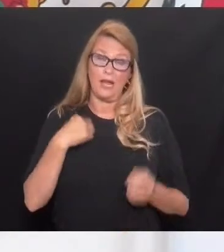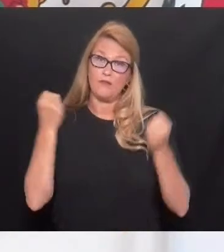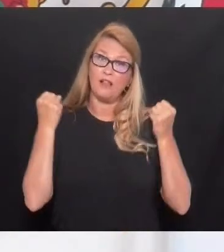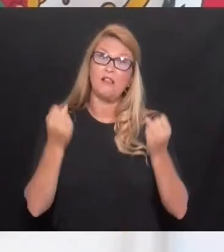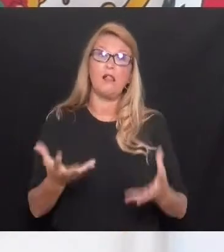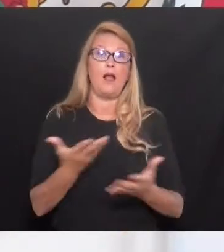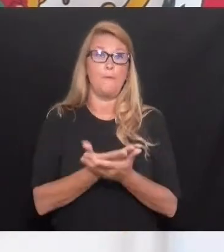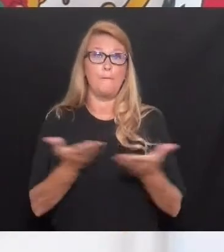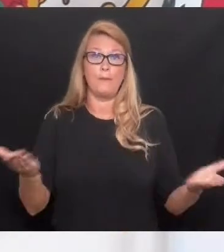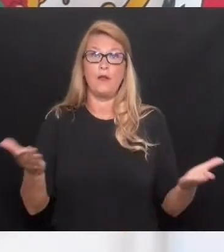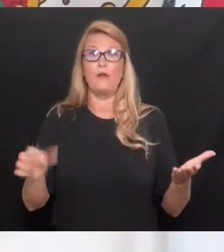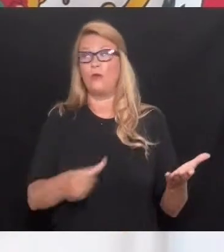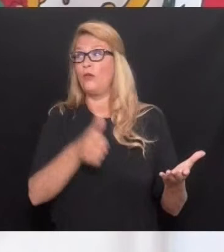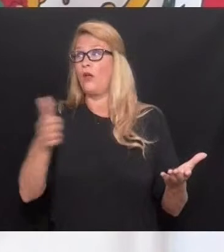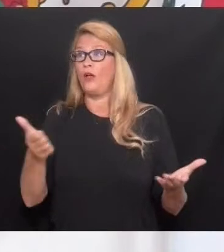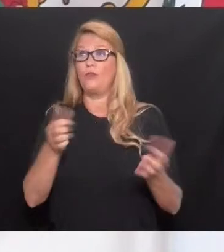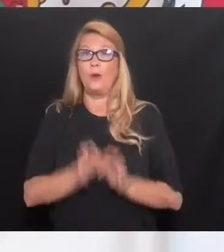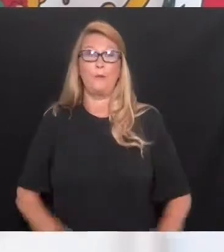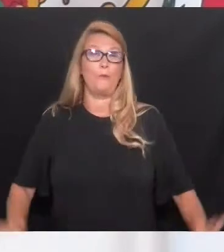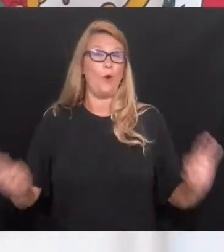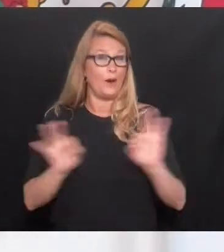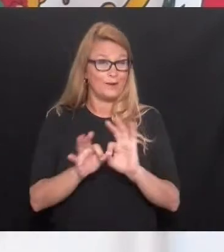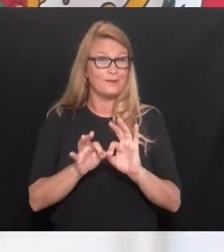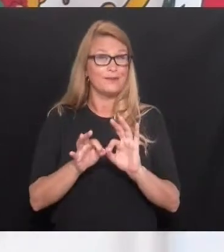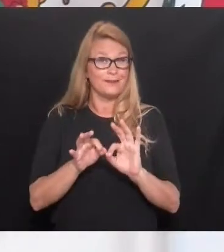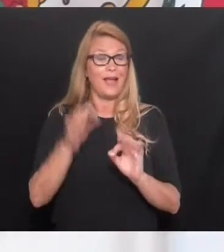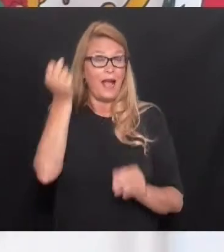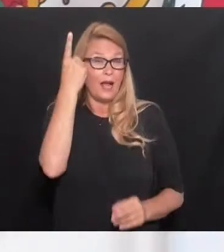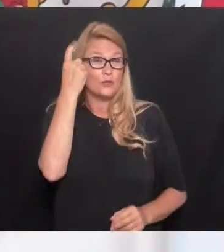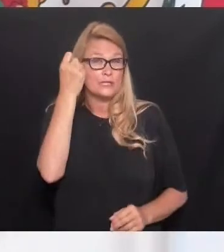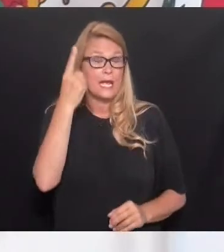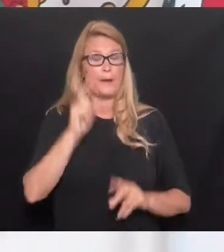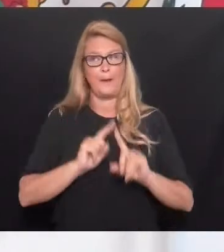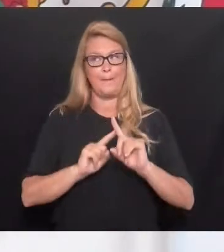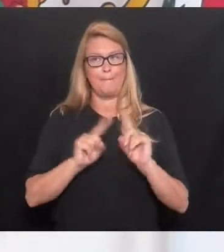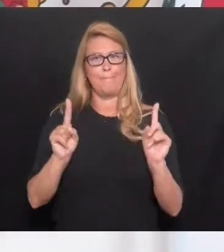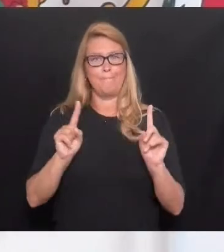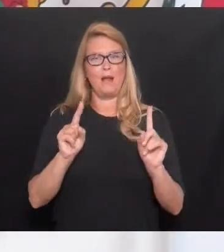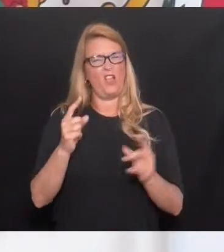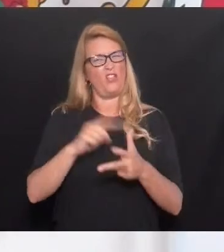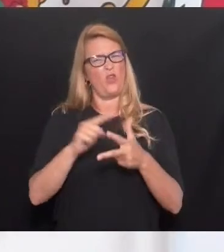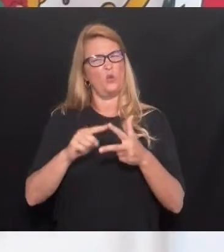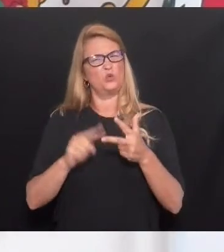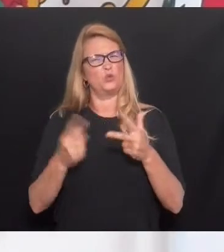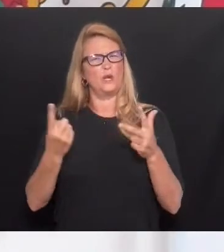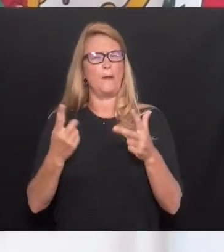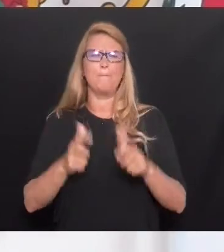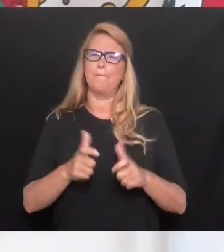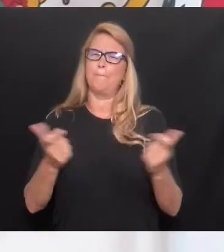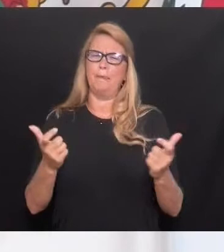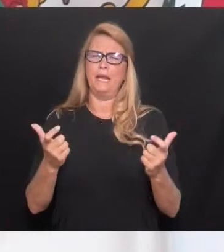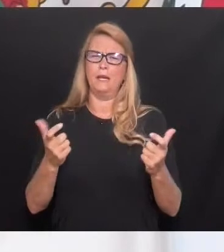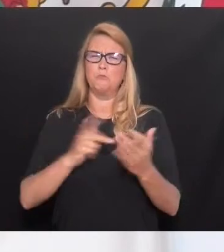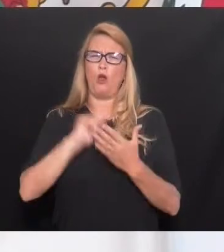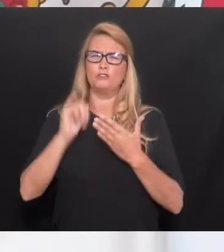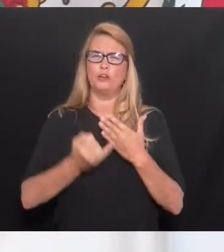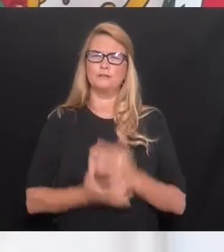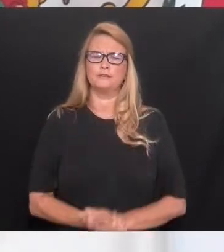We got a lot more and a lot more needs in a lot of other places, and I get that. But those are big, really, really big.